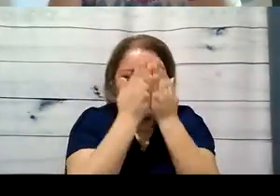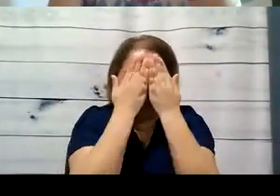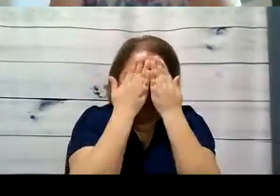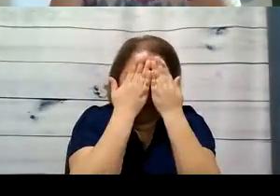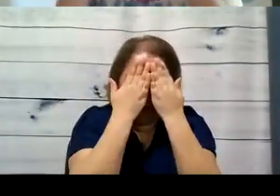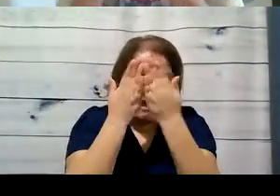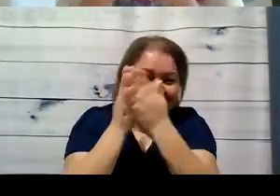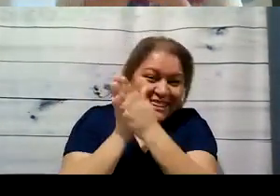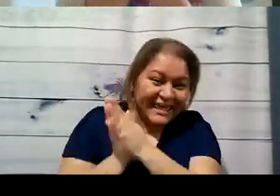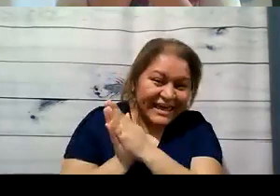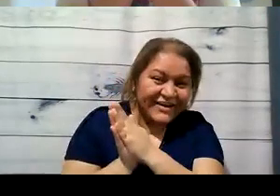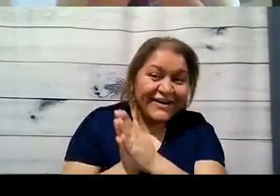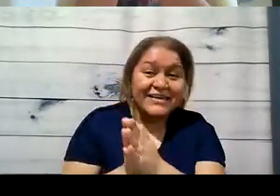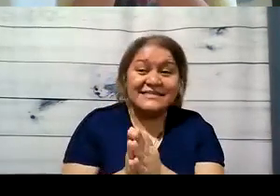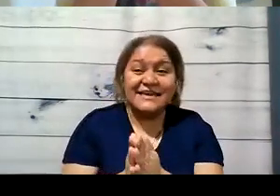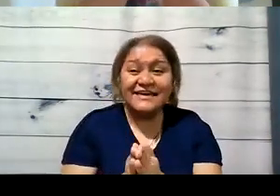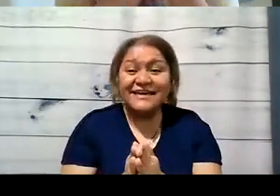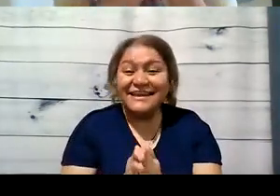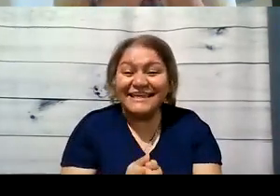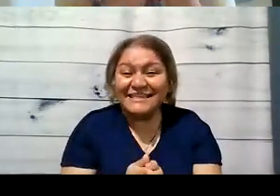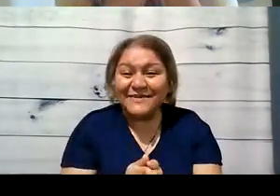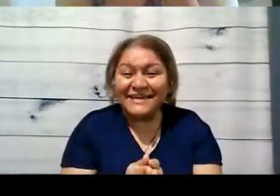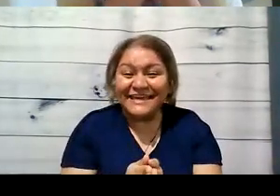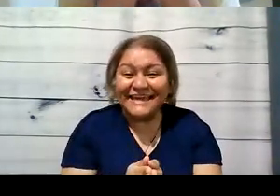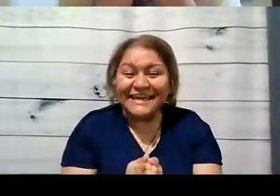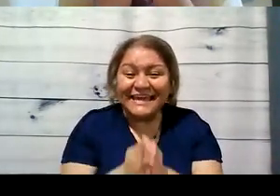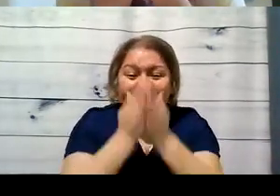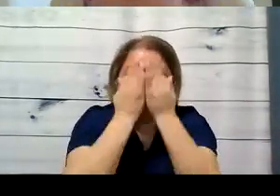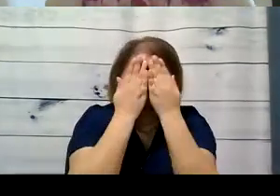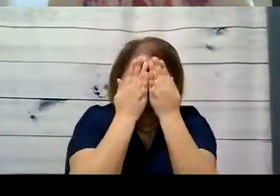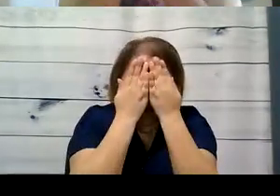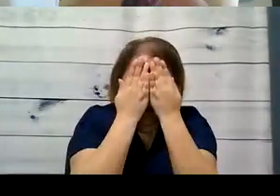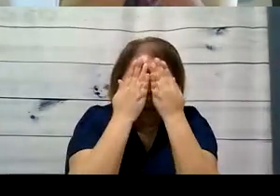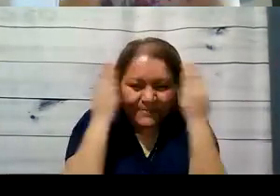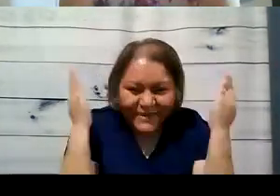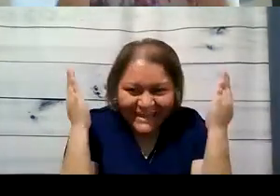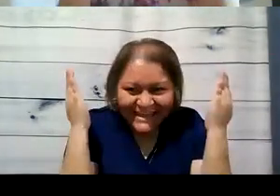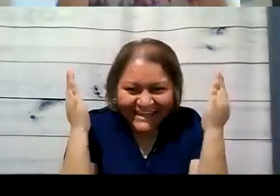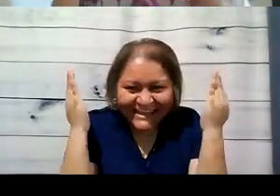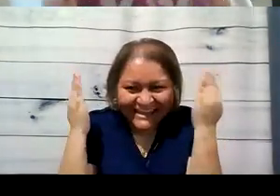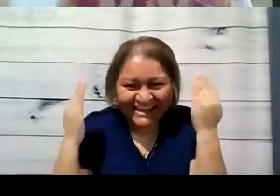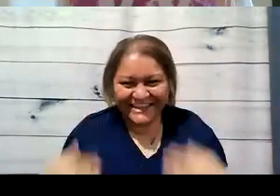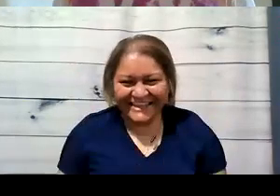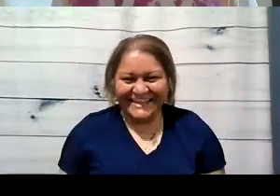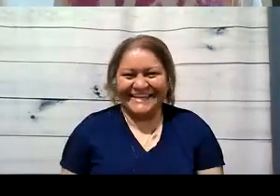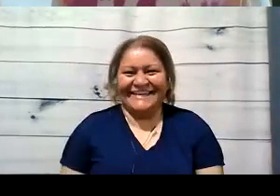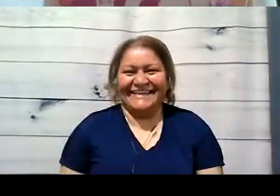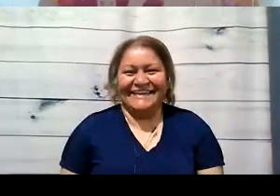here, peeking there. Sun is peeking out, peek.